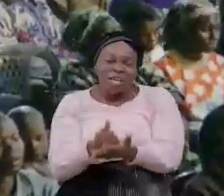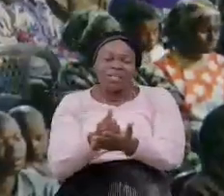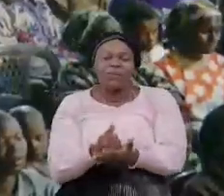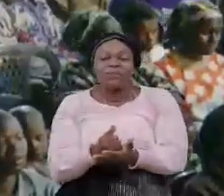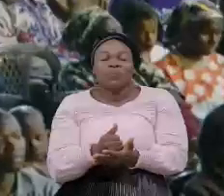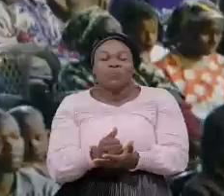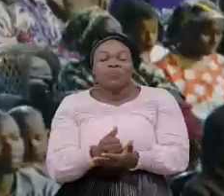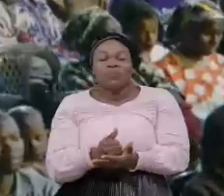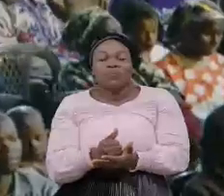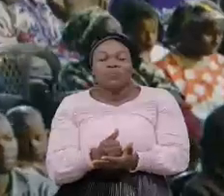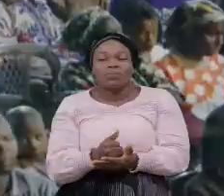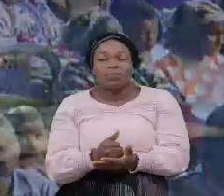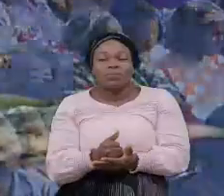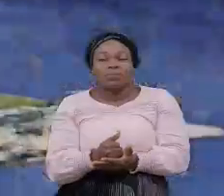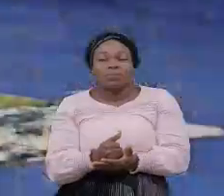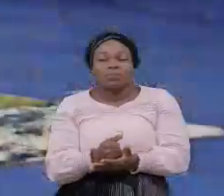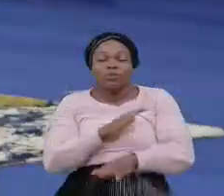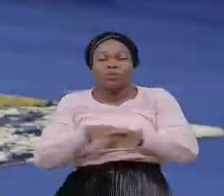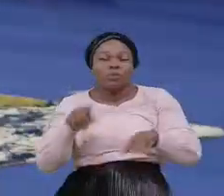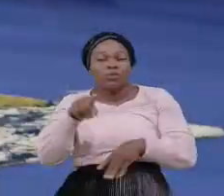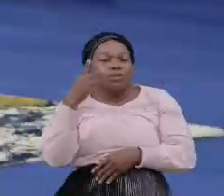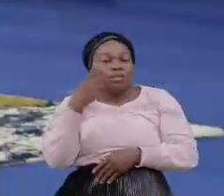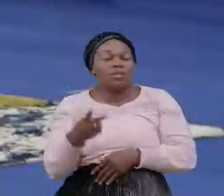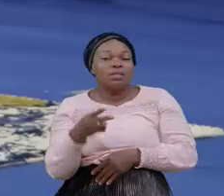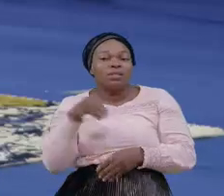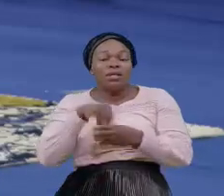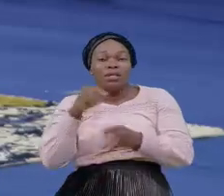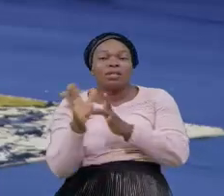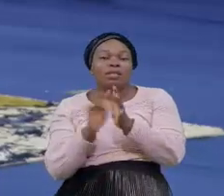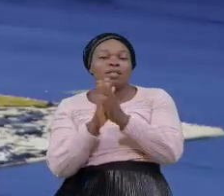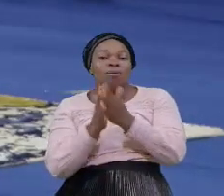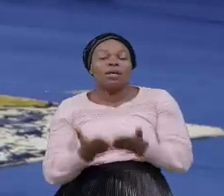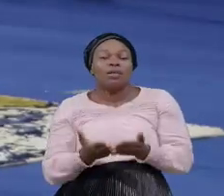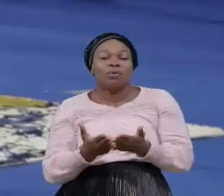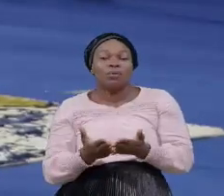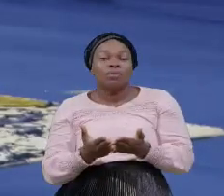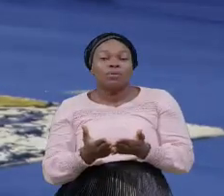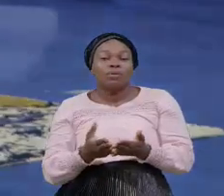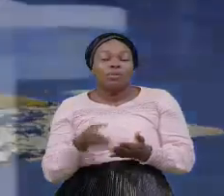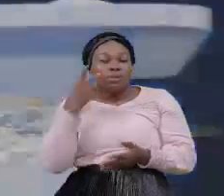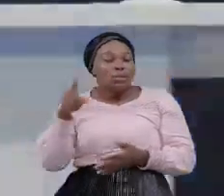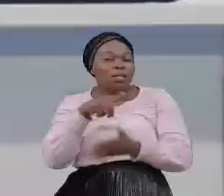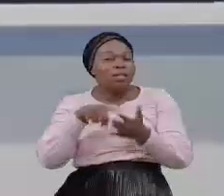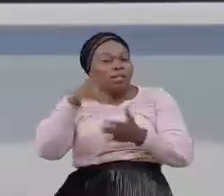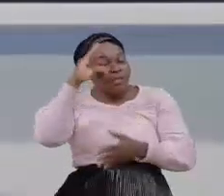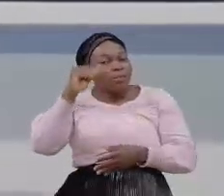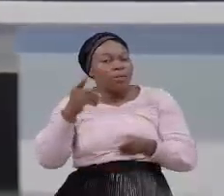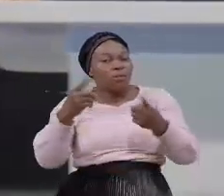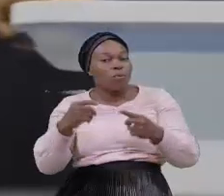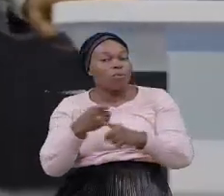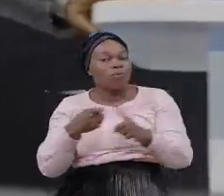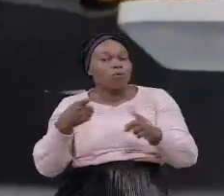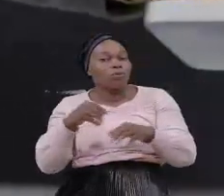Don't you see in the Bible? Look at this man coming from the tomb. And he had a